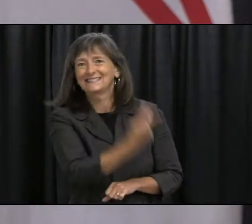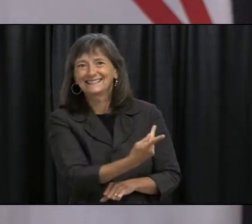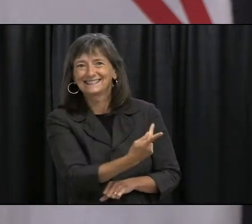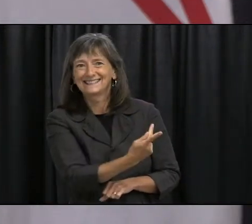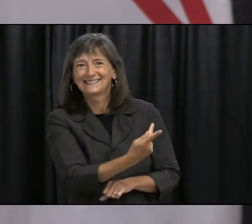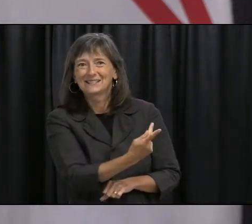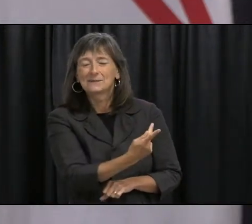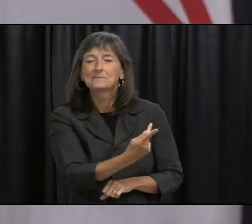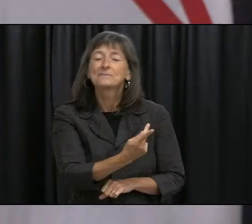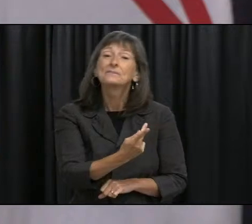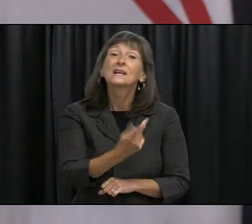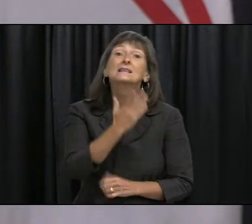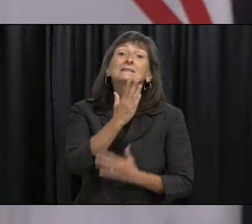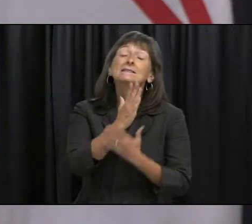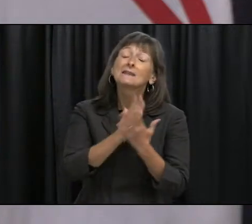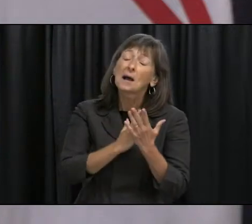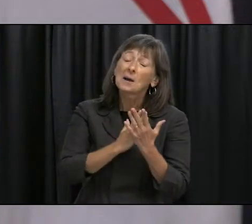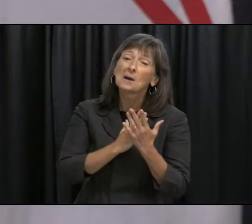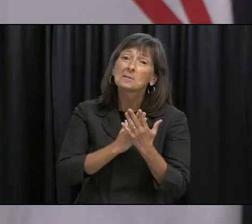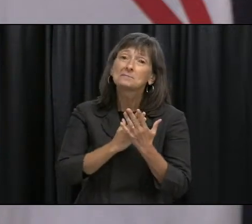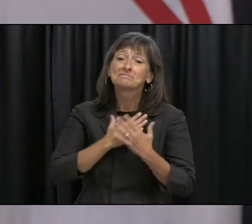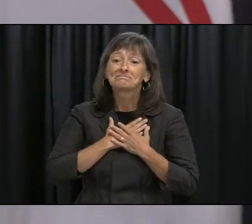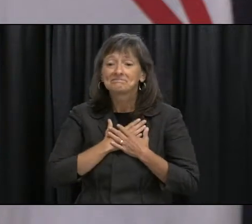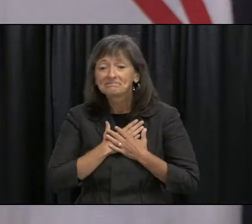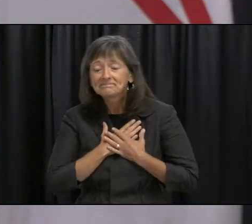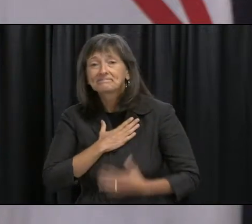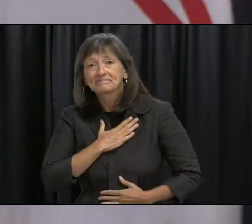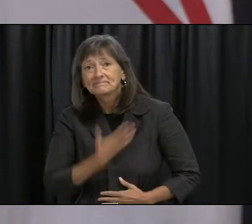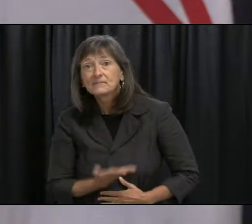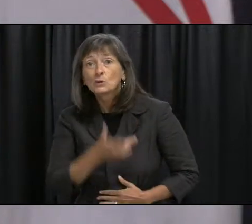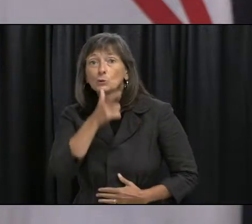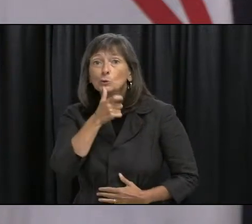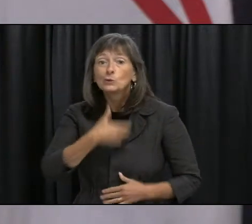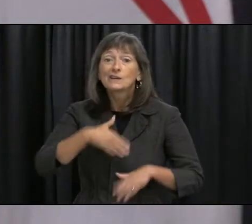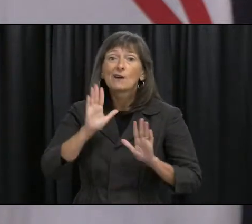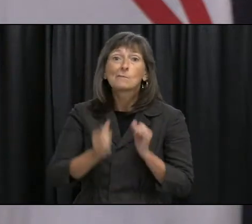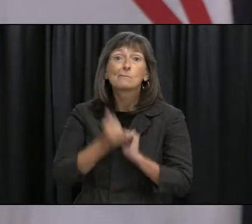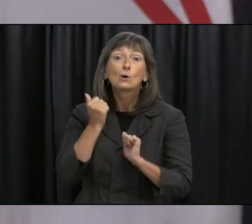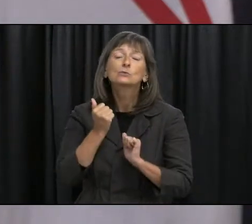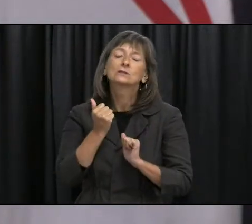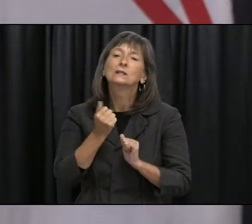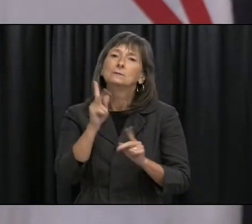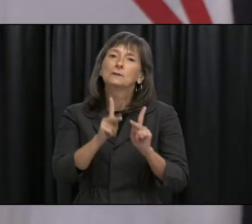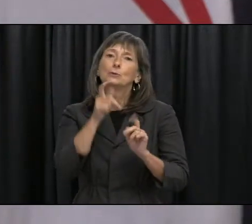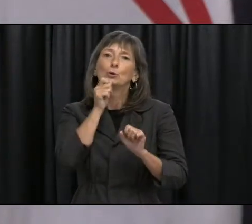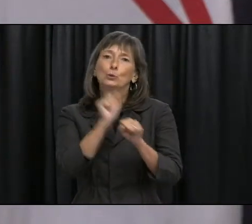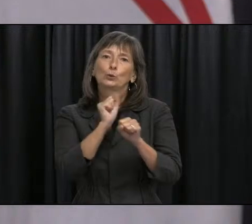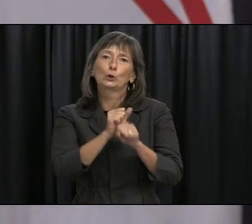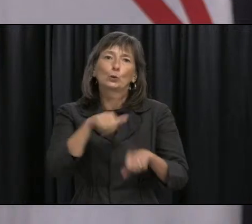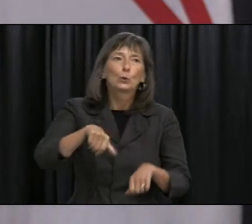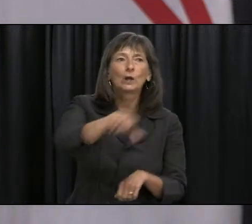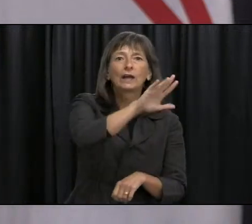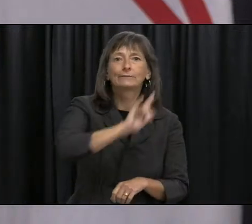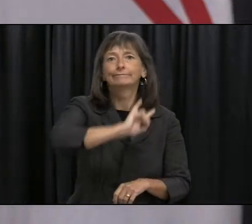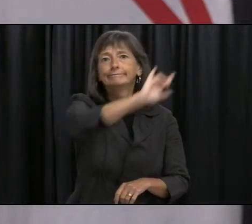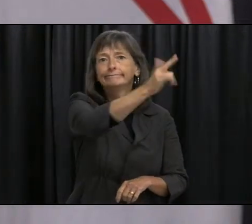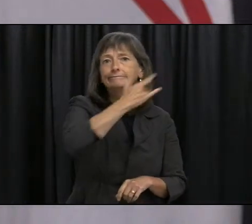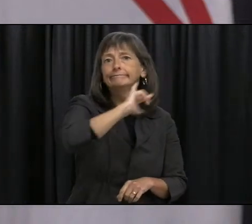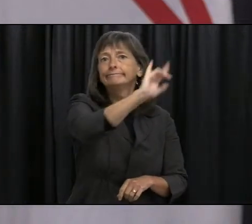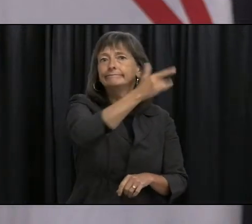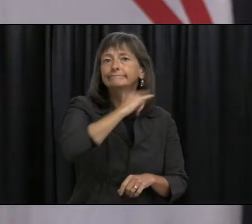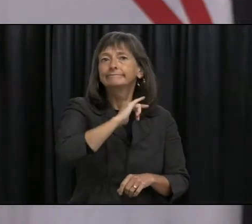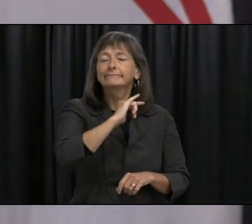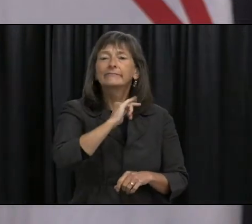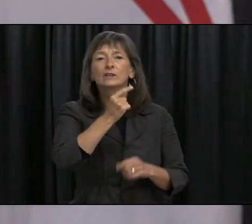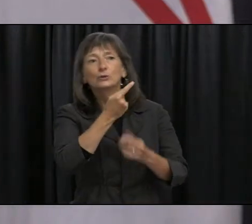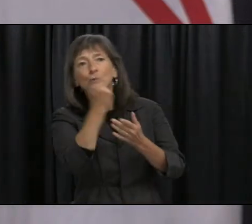greatest personal sacrifices, though, have been made by our province's rotational workers. Thousands of men and women who leave our province to work for weeks